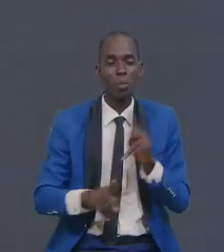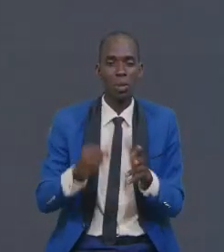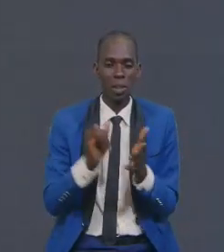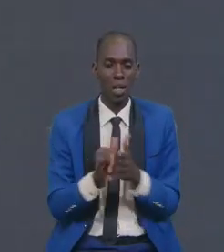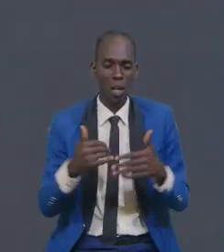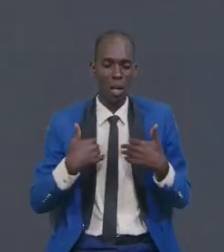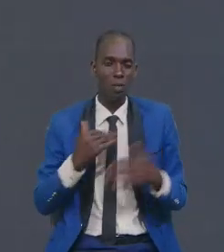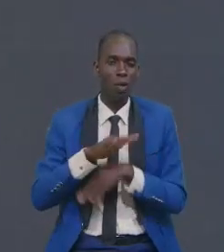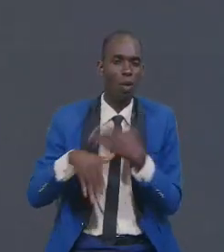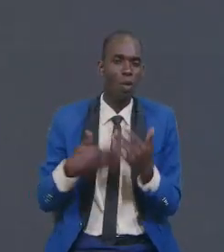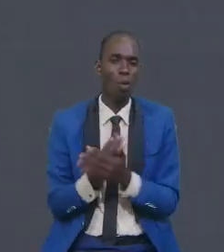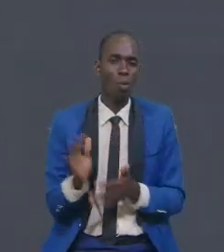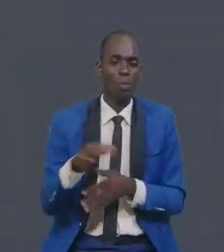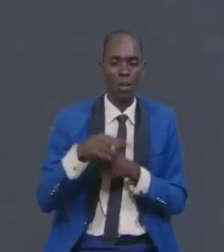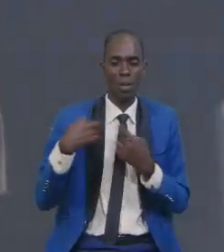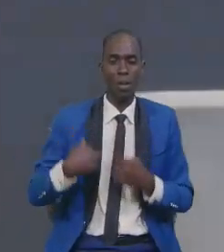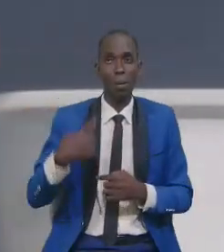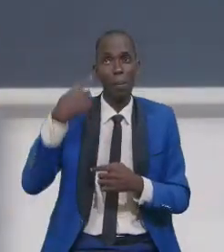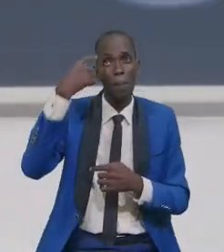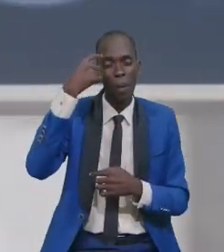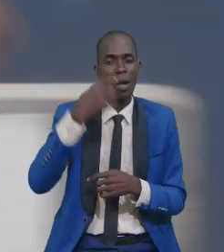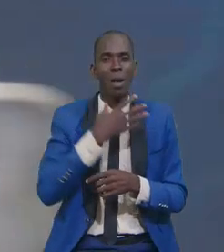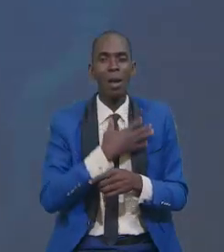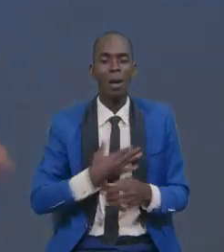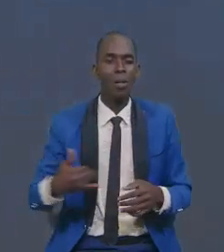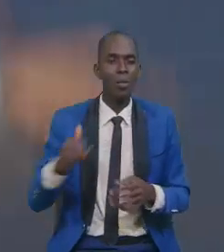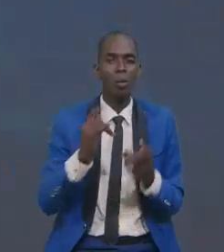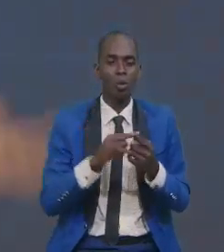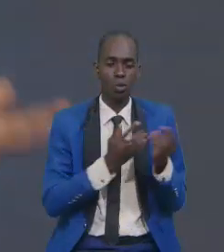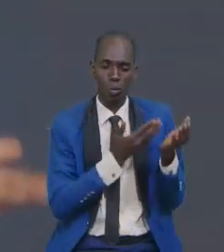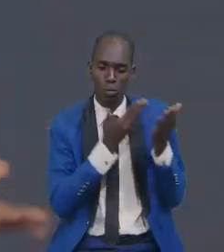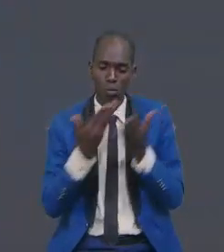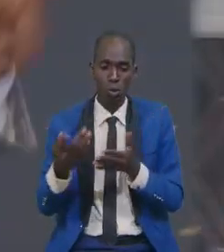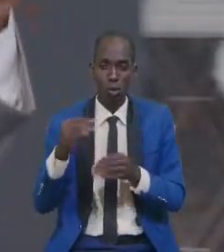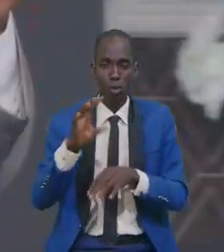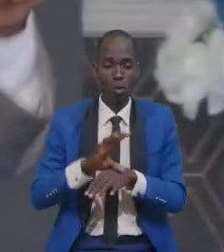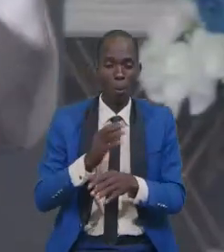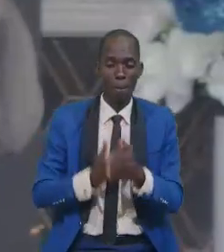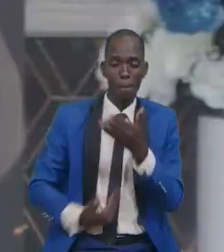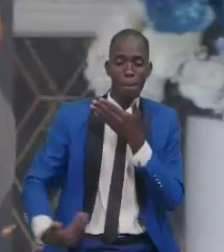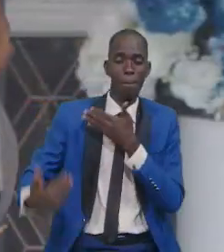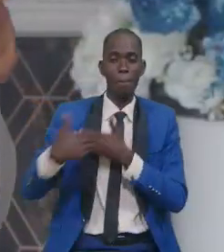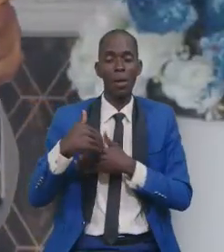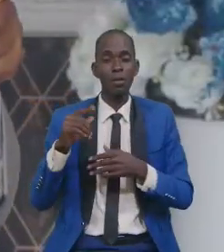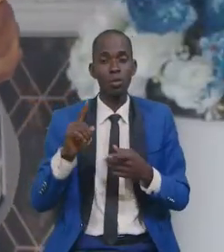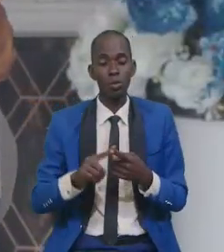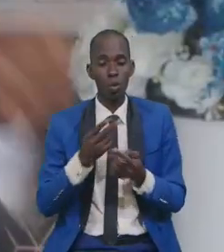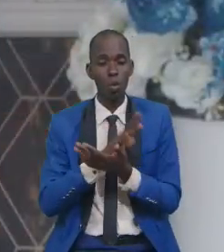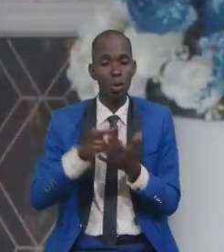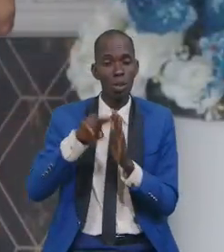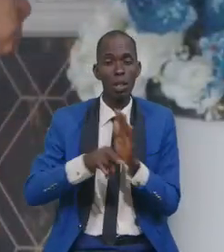their heart, all their mind, and they want to bring the church back to holiness.